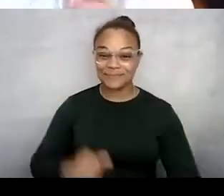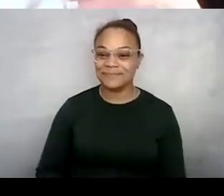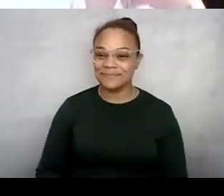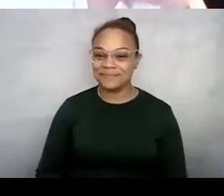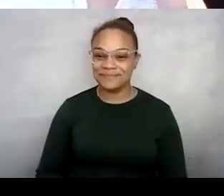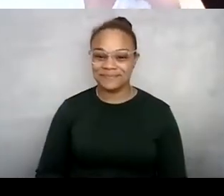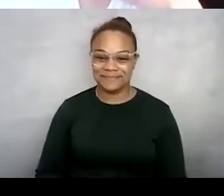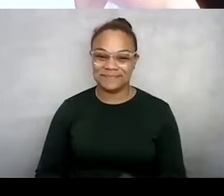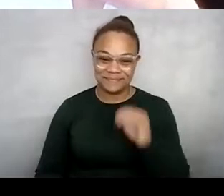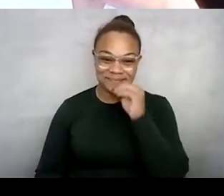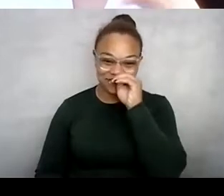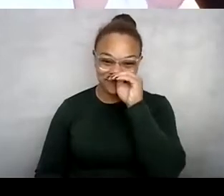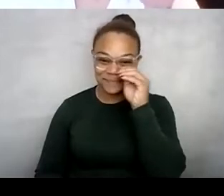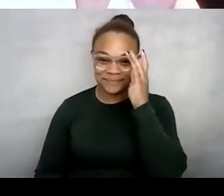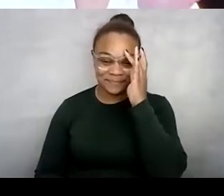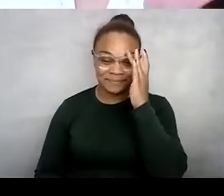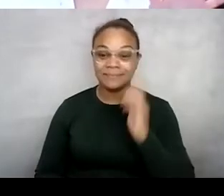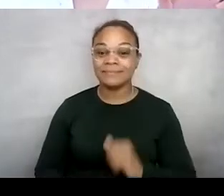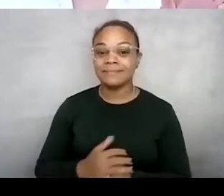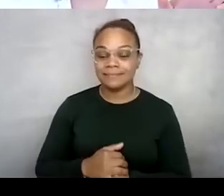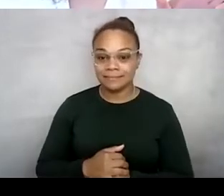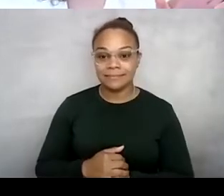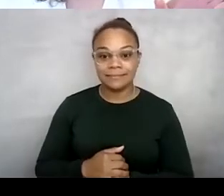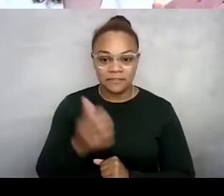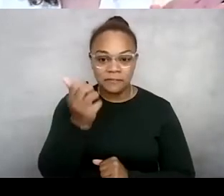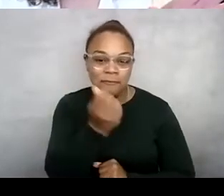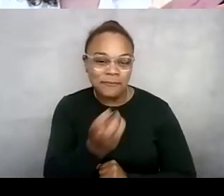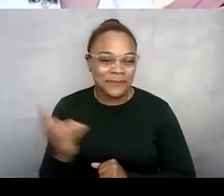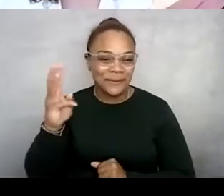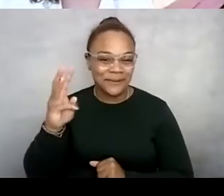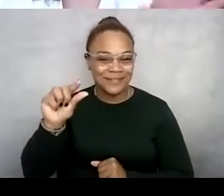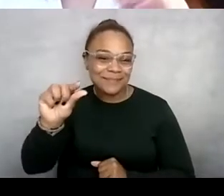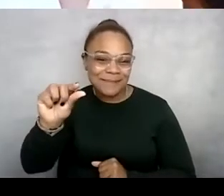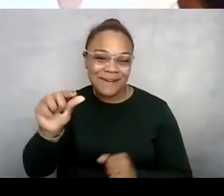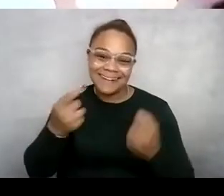Yay! Those few small accomplishments